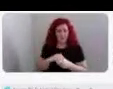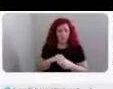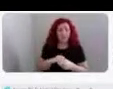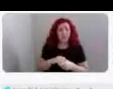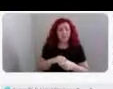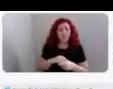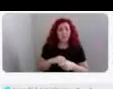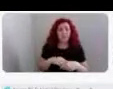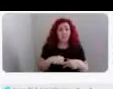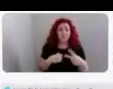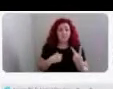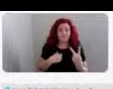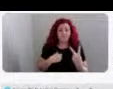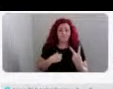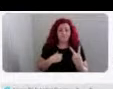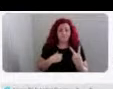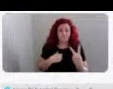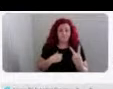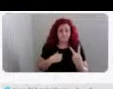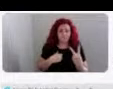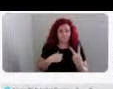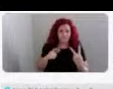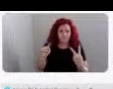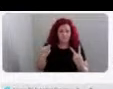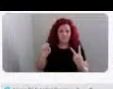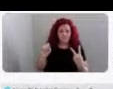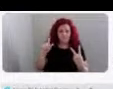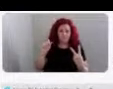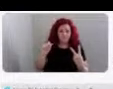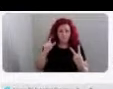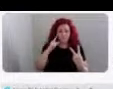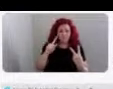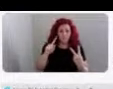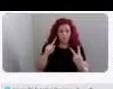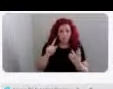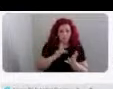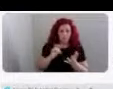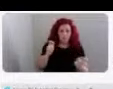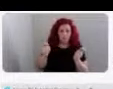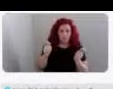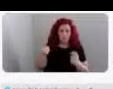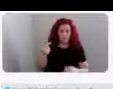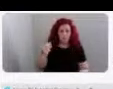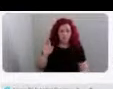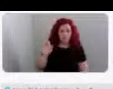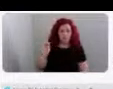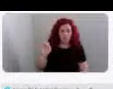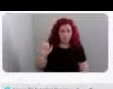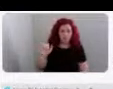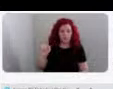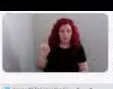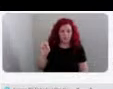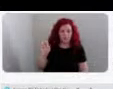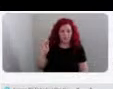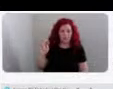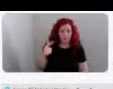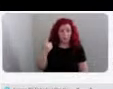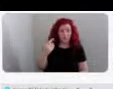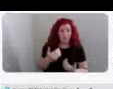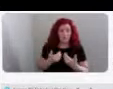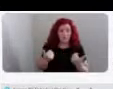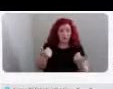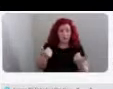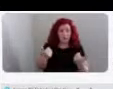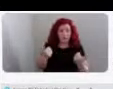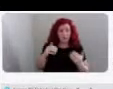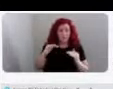are two forms of two tools used in gerrymandering gerrymandering one dividing a minority group